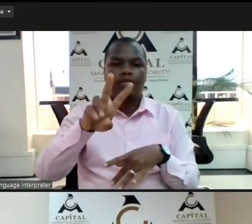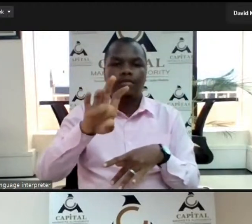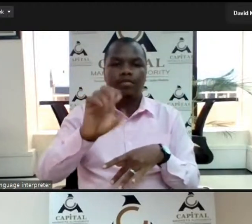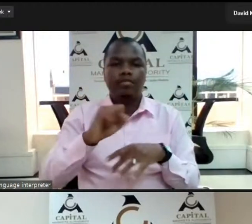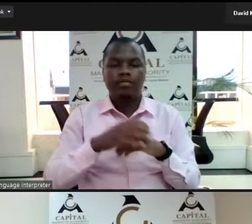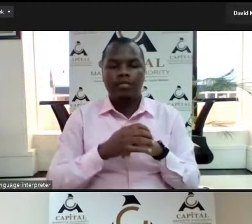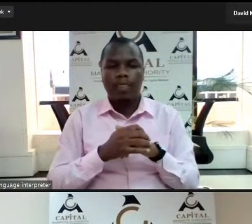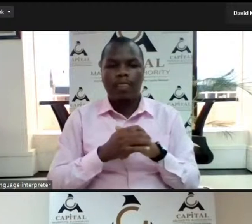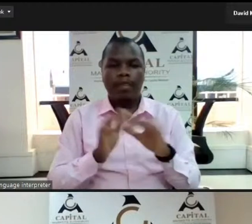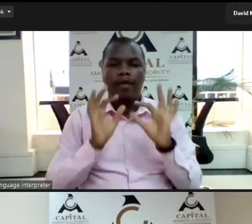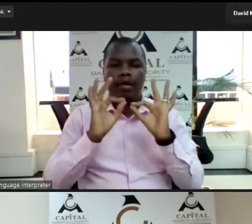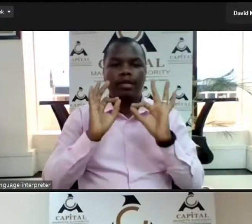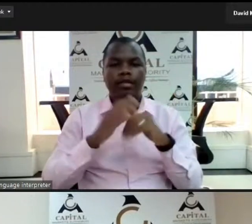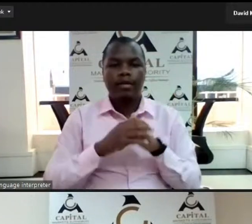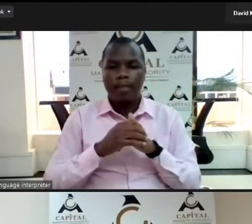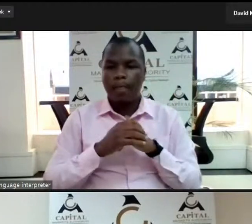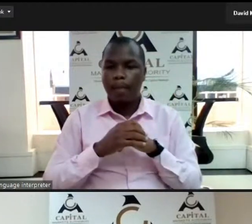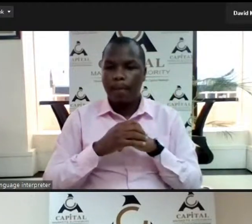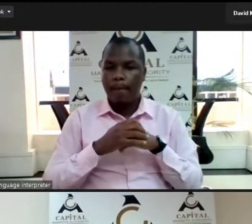Fantastic.